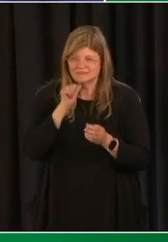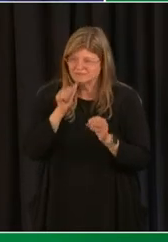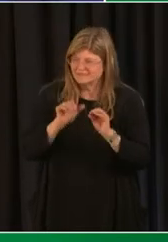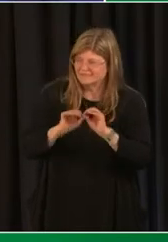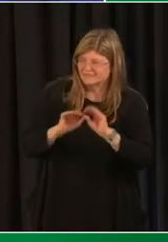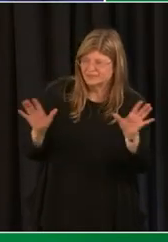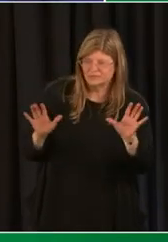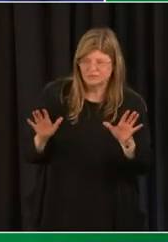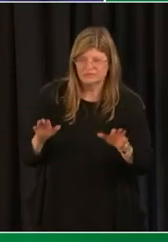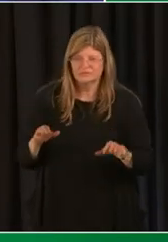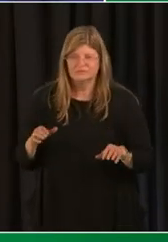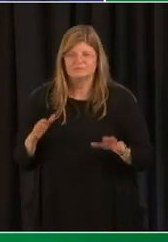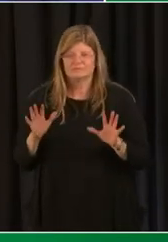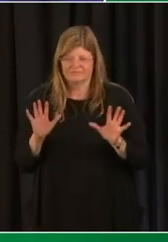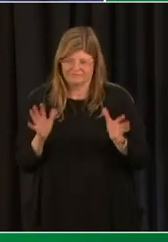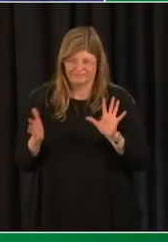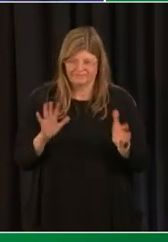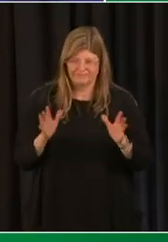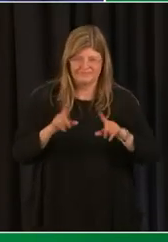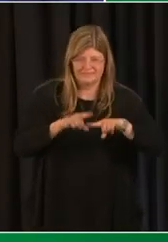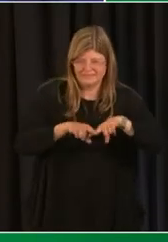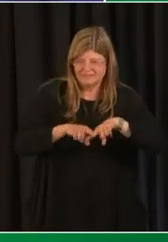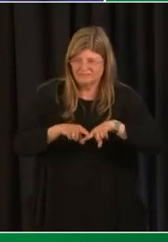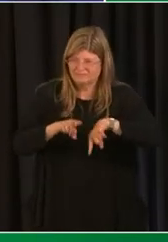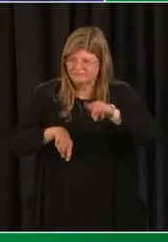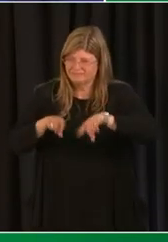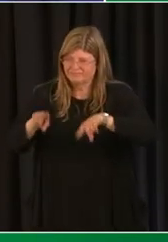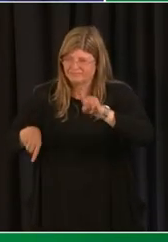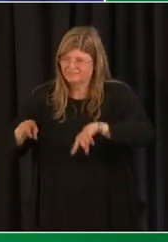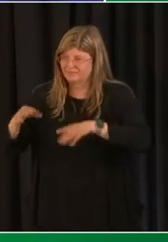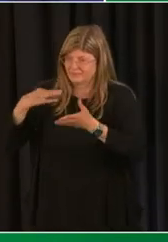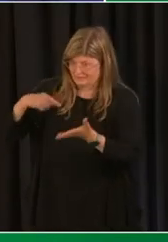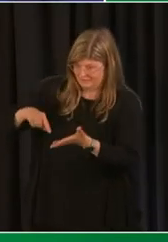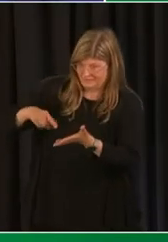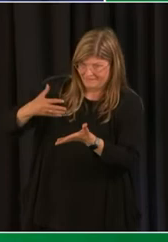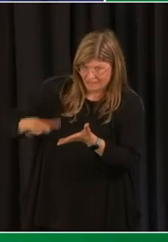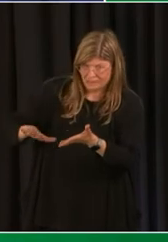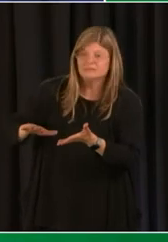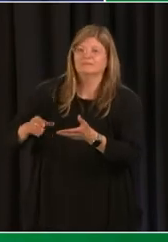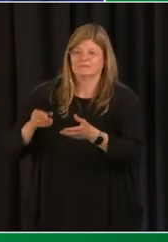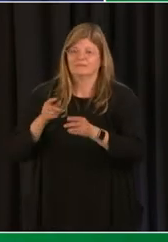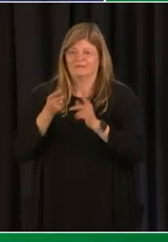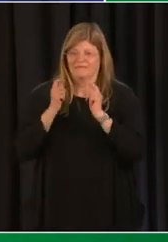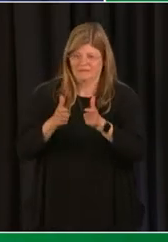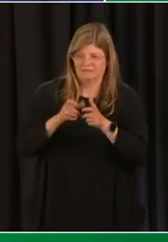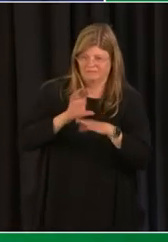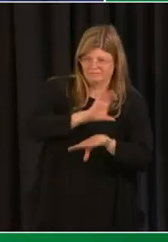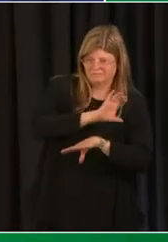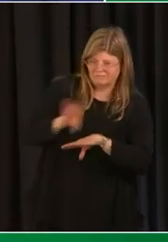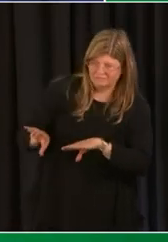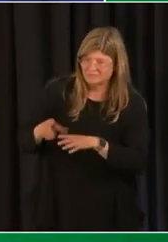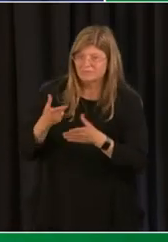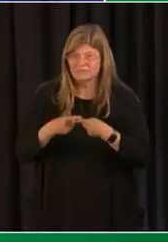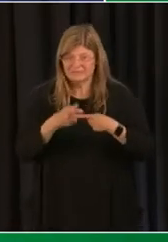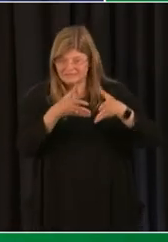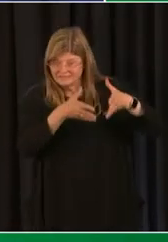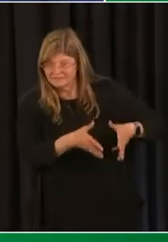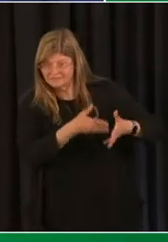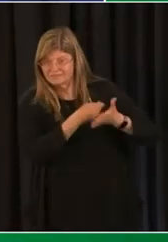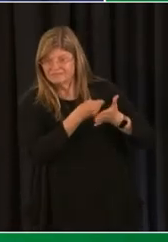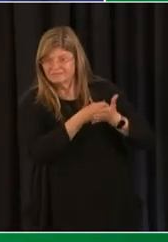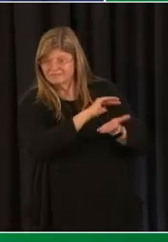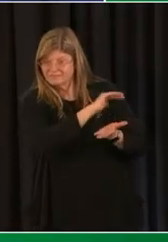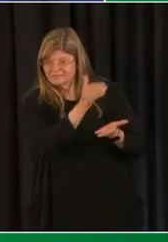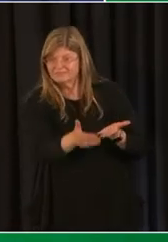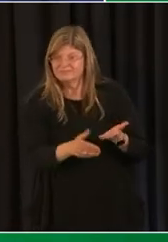It will likely depend on how quickly we spend down that first allocation, how much money we will have beyond that. Well, and that's